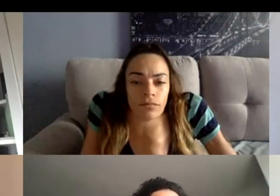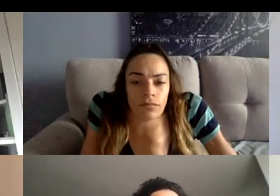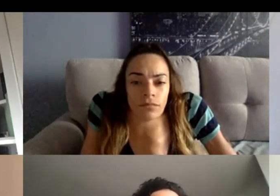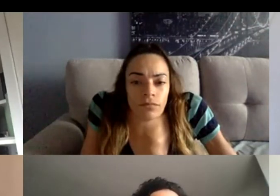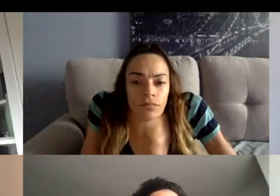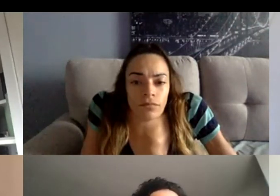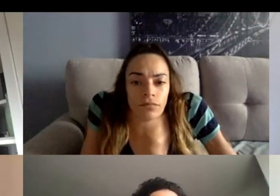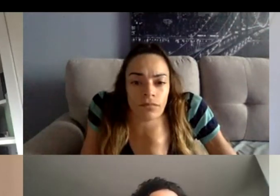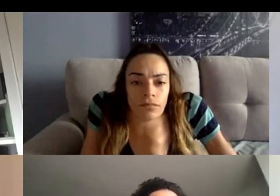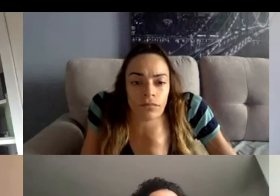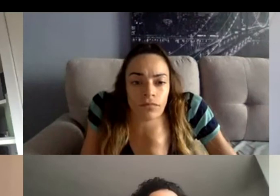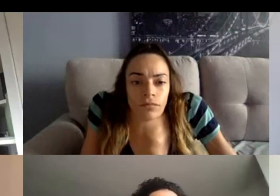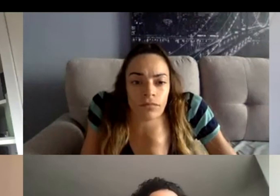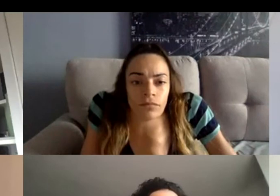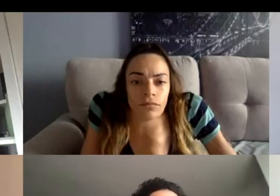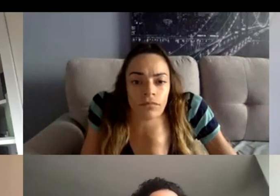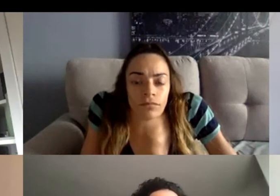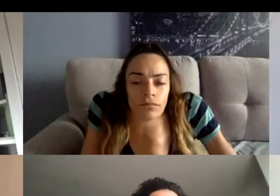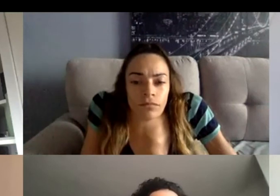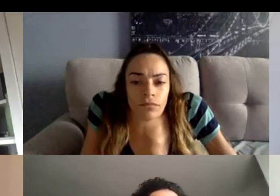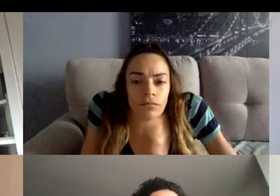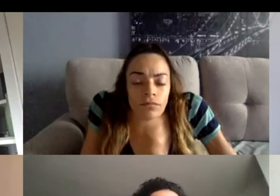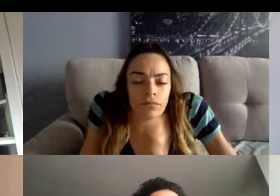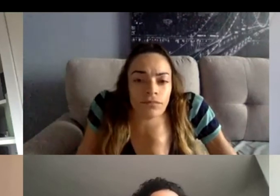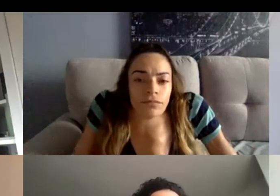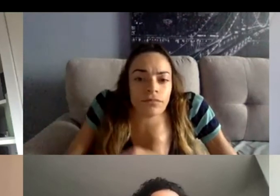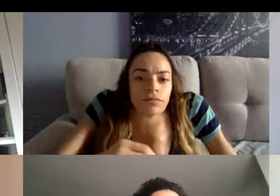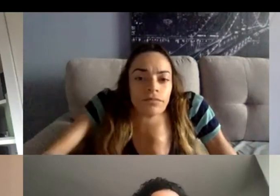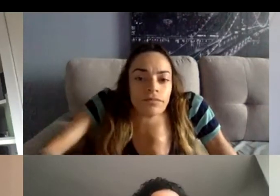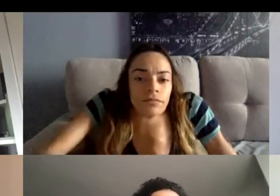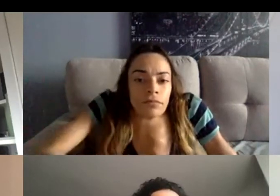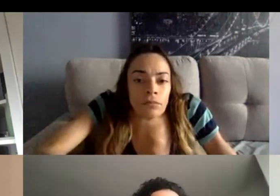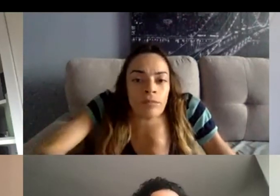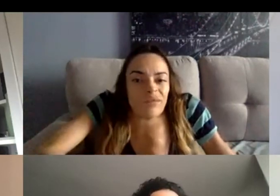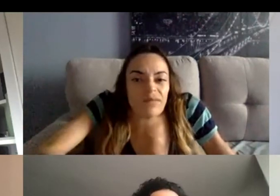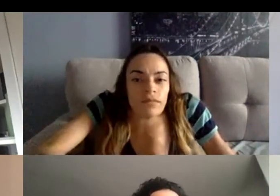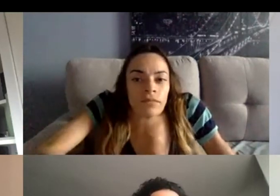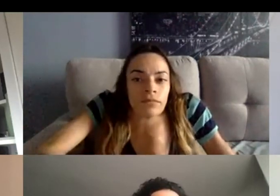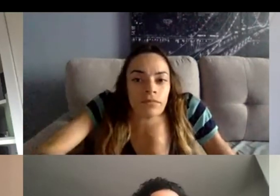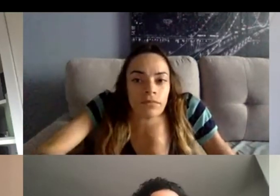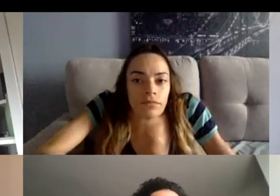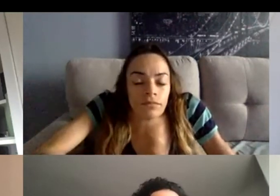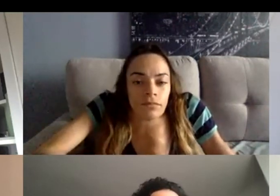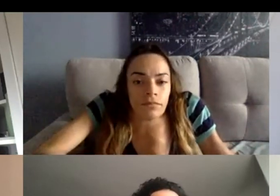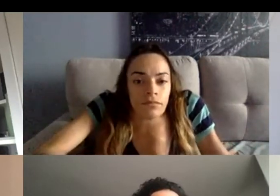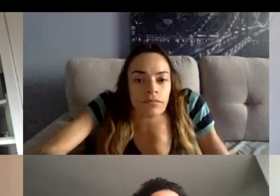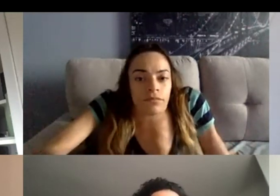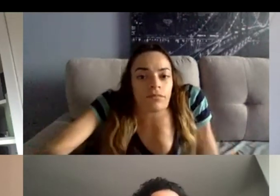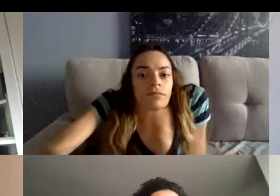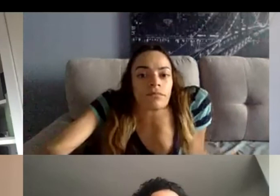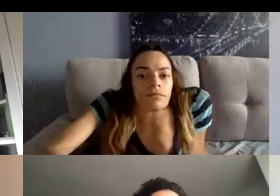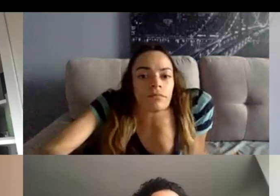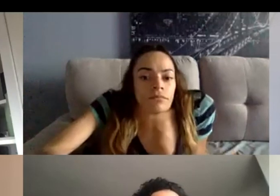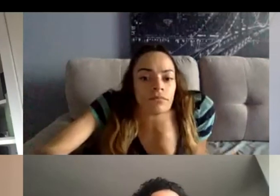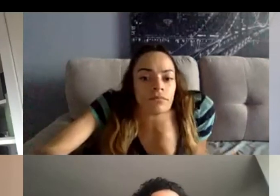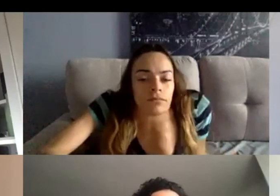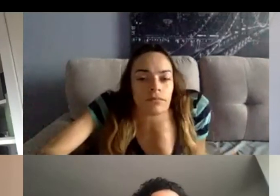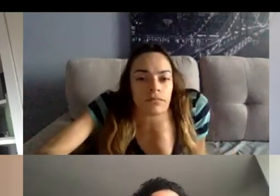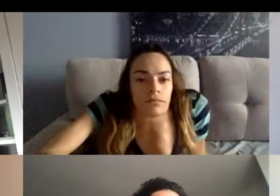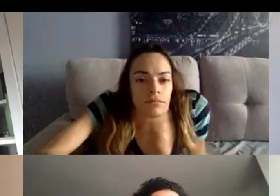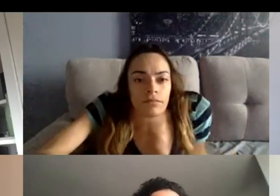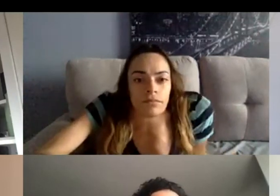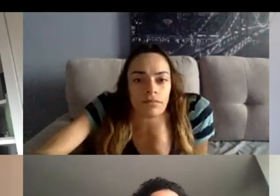really are in a way that's a very powerful and meaningful way that others can look at it and observe it and see it and actually admire